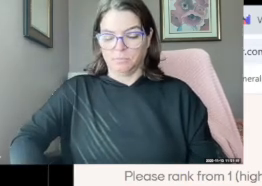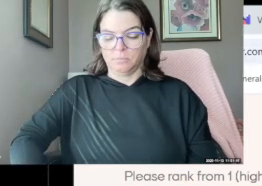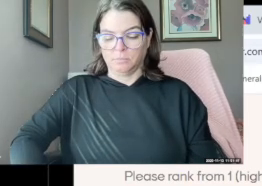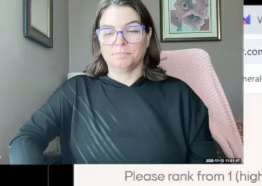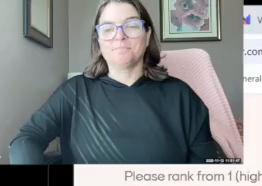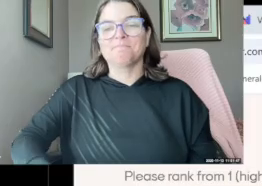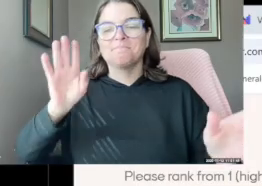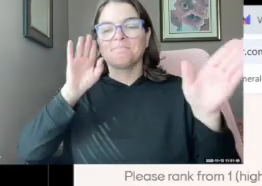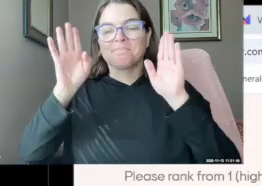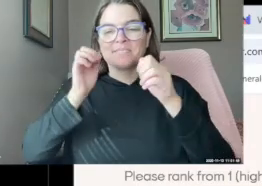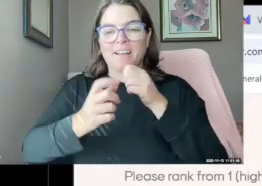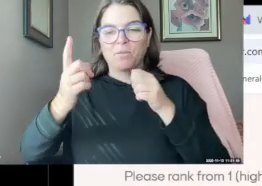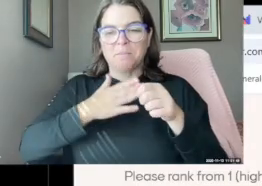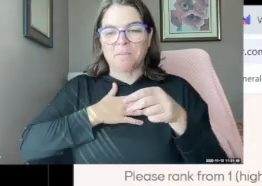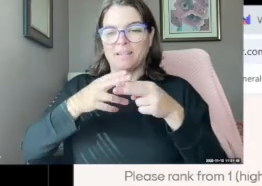go ahead.